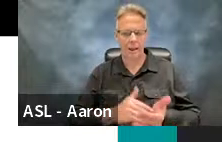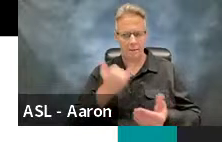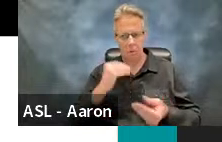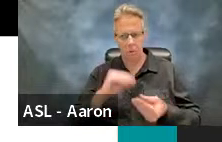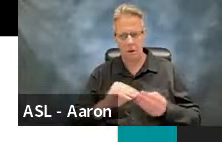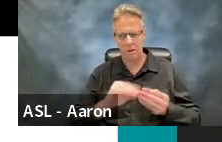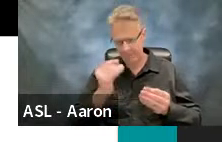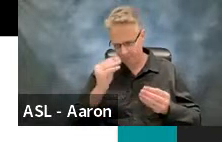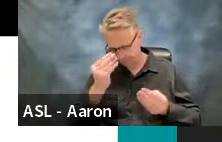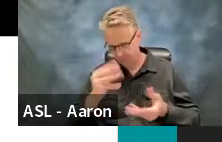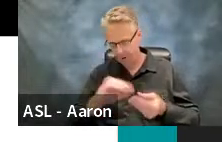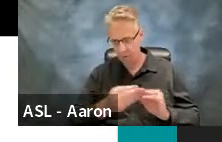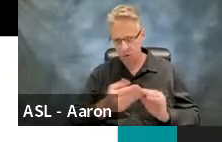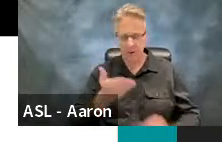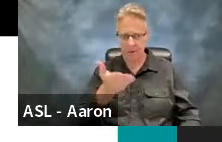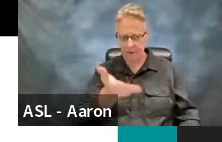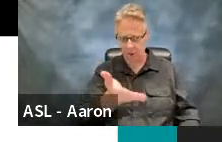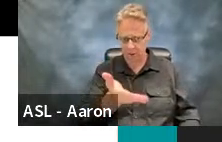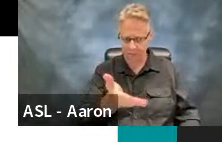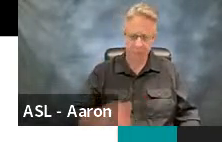993-5459-6043, and passcode is